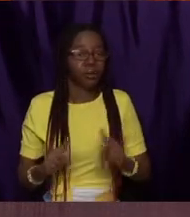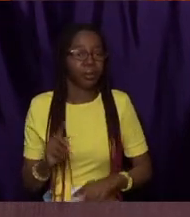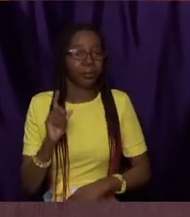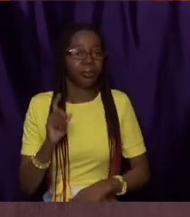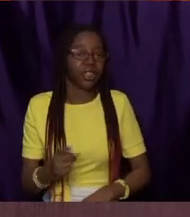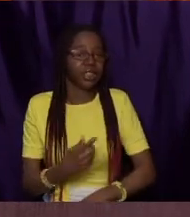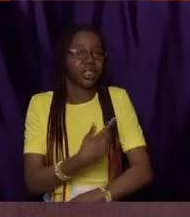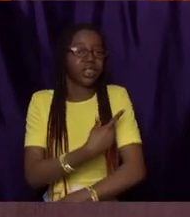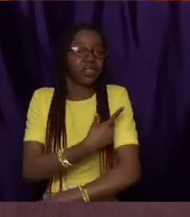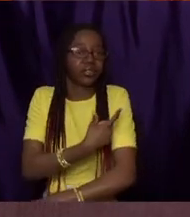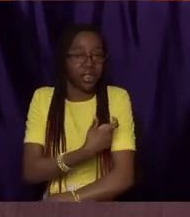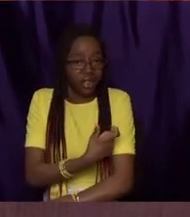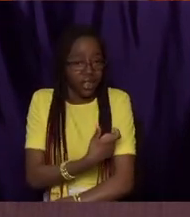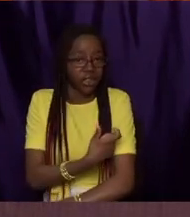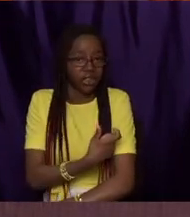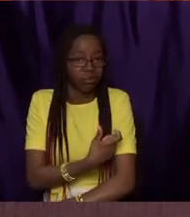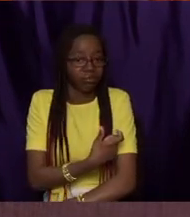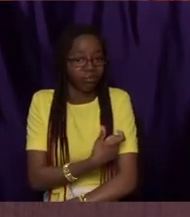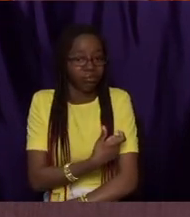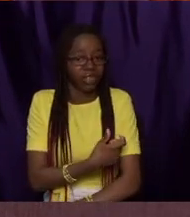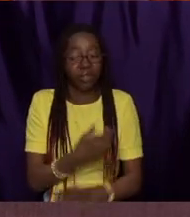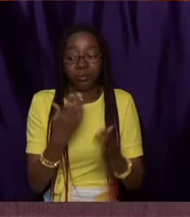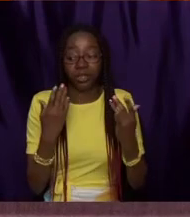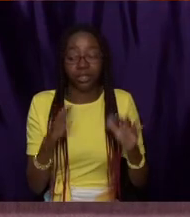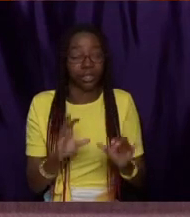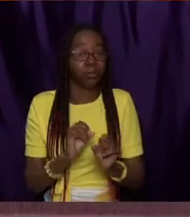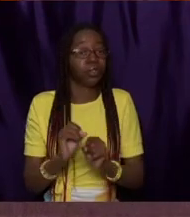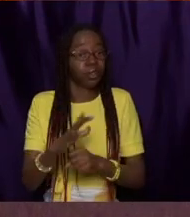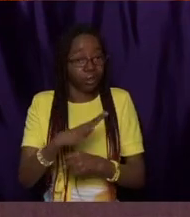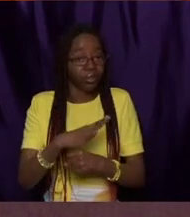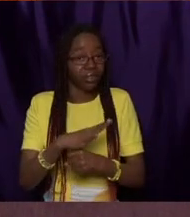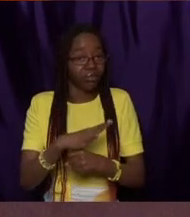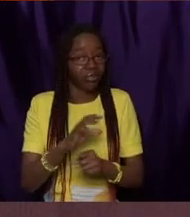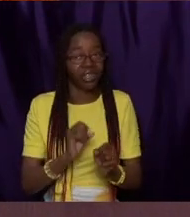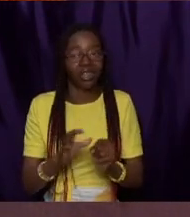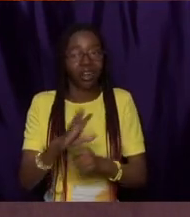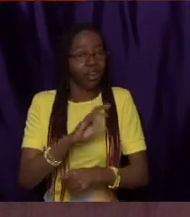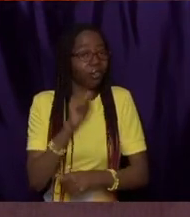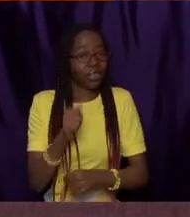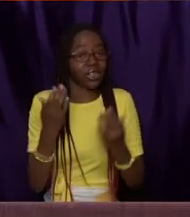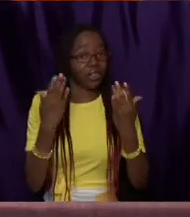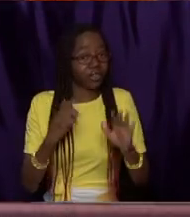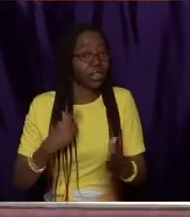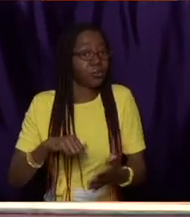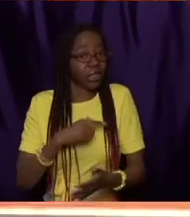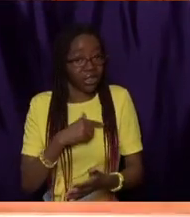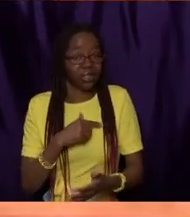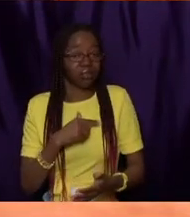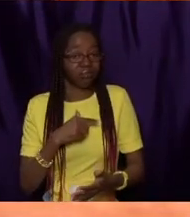get vaccinated. We done with COVID. COVID ain't quite done with us yet.